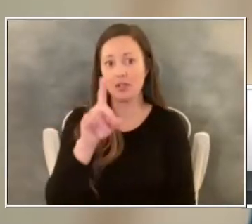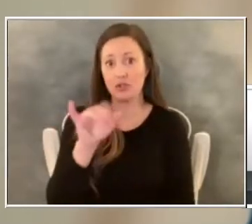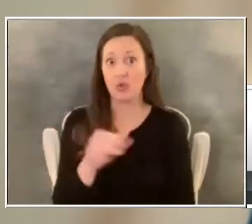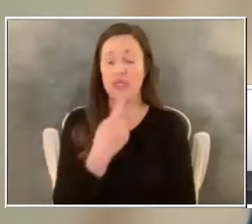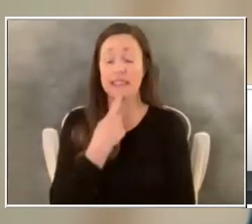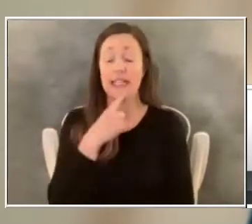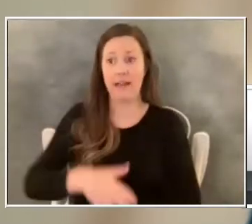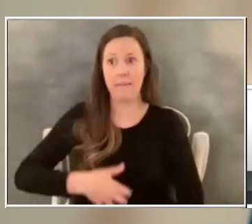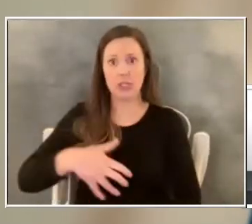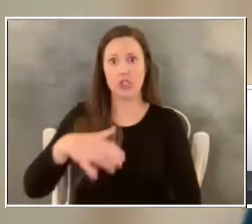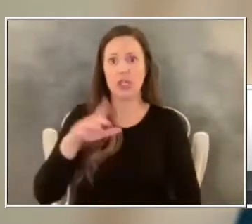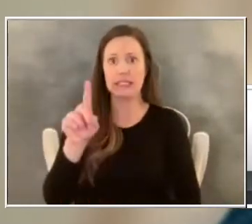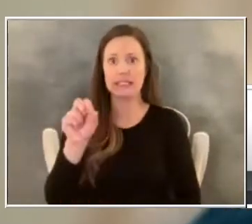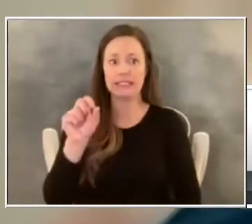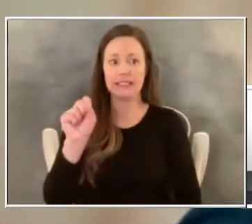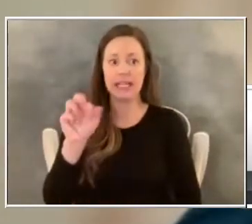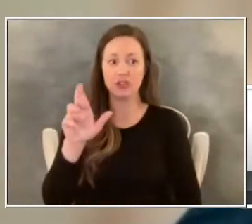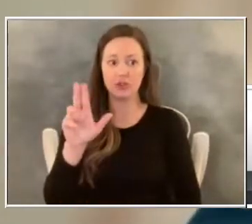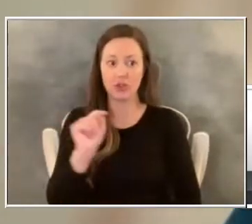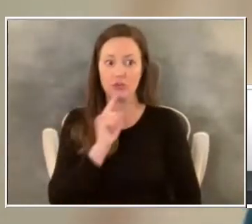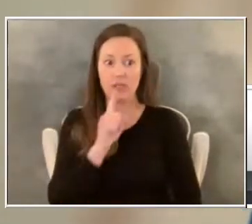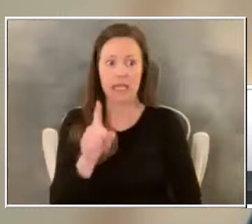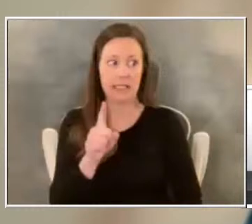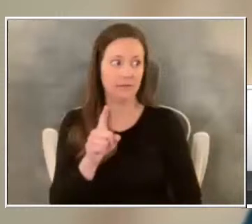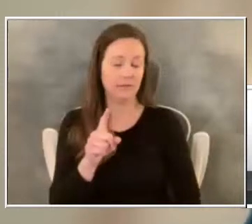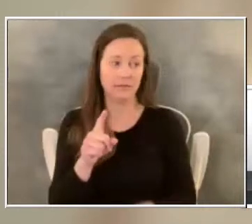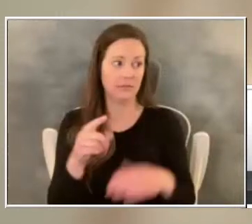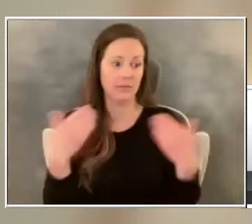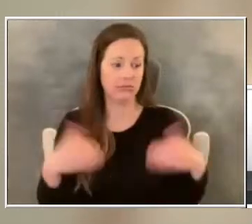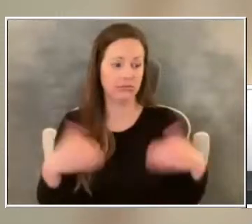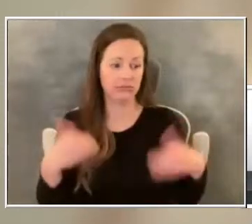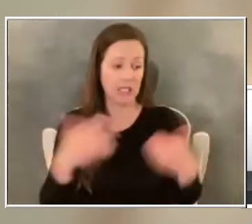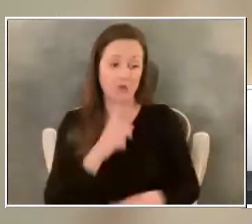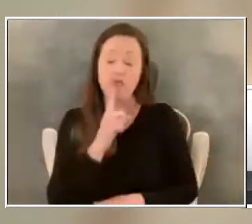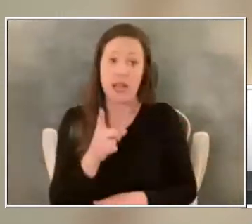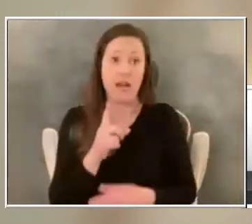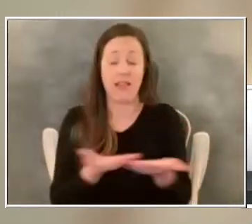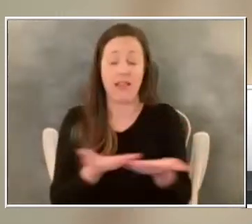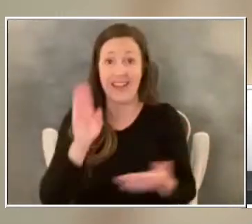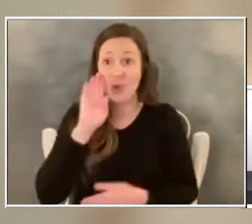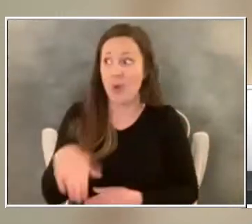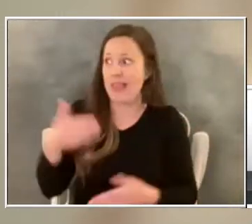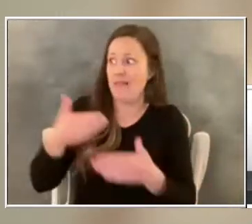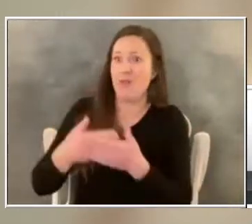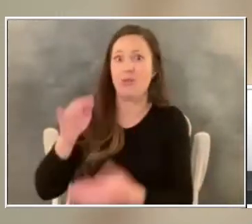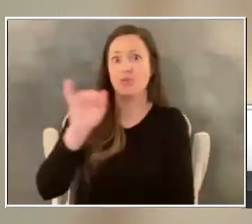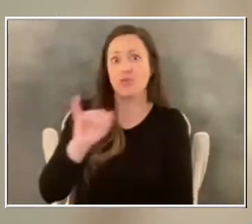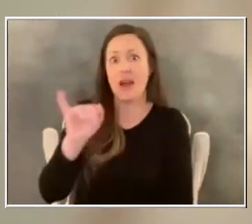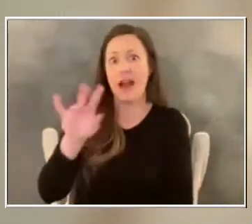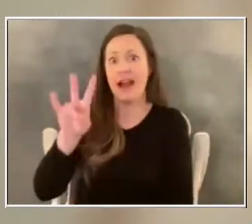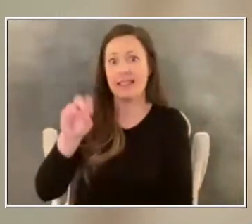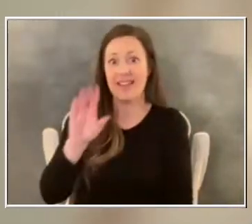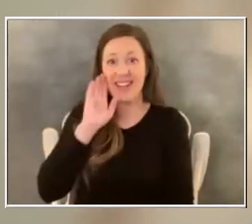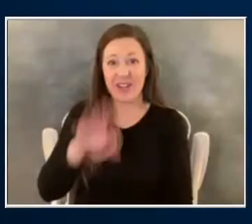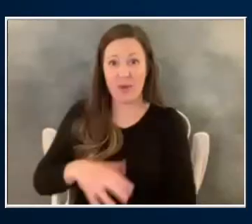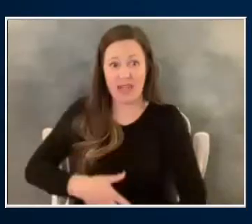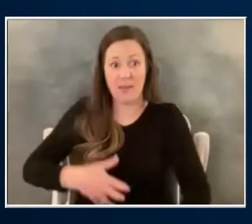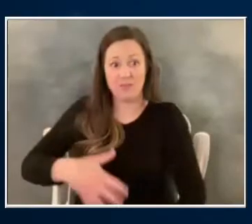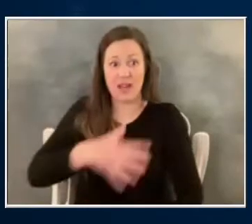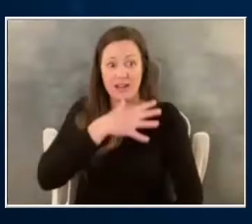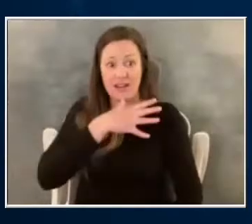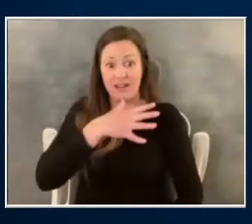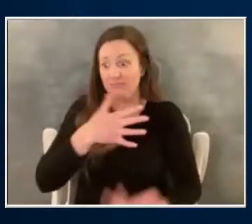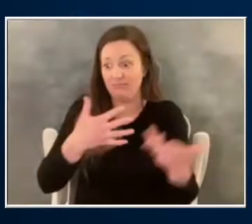So knowing that we're along I-70 and we could have an expectant mother traveling through on the interstate at any moment, we need